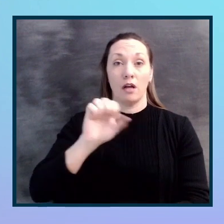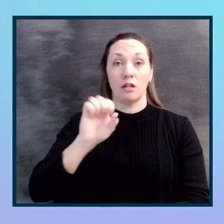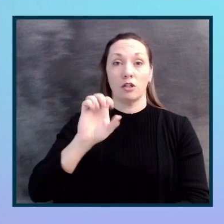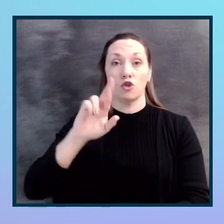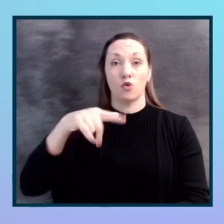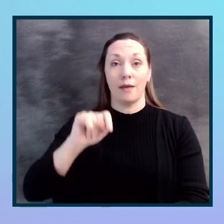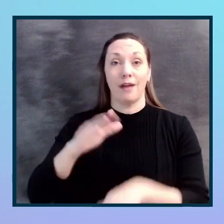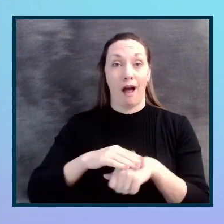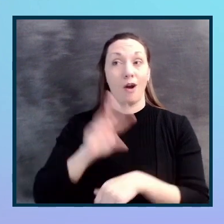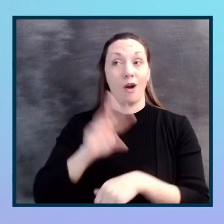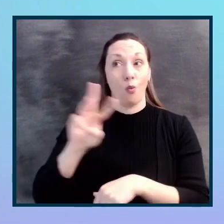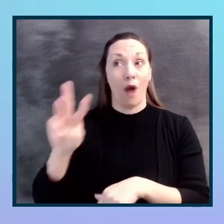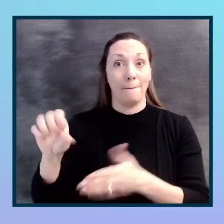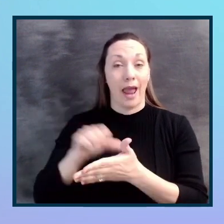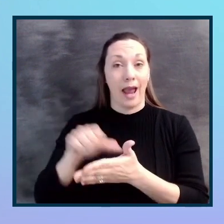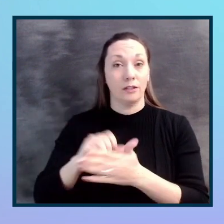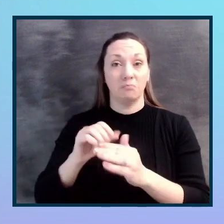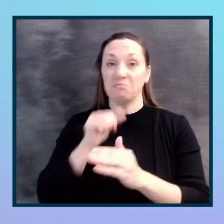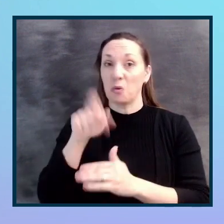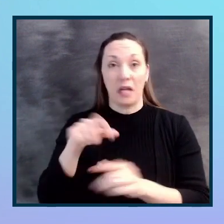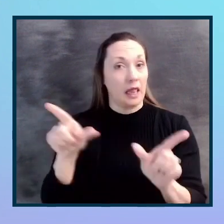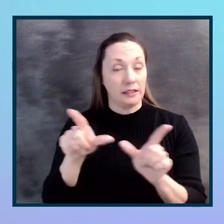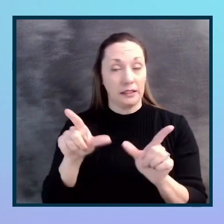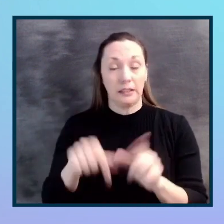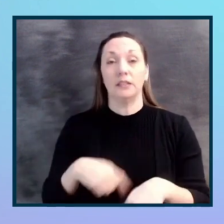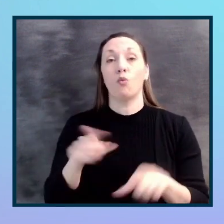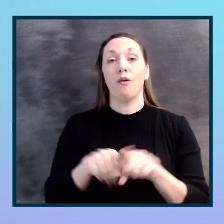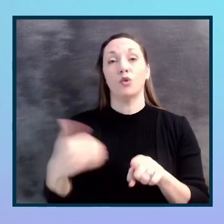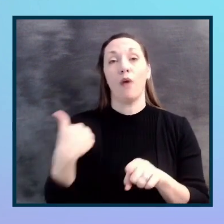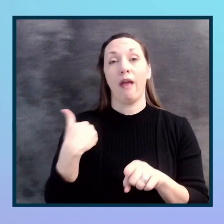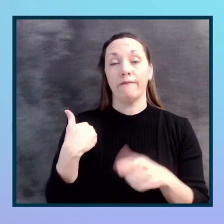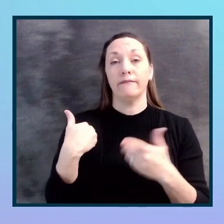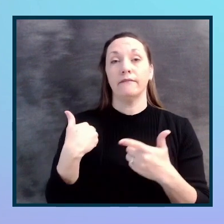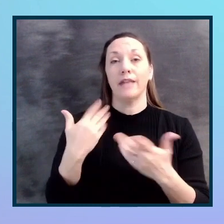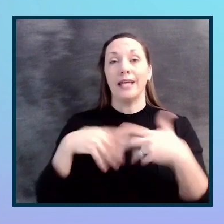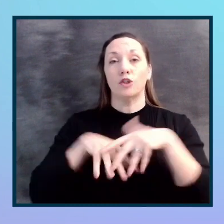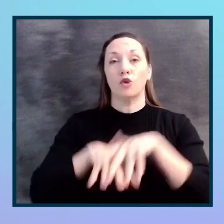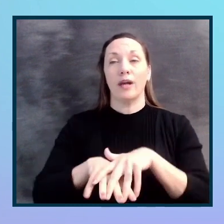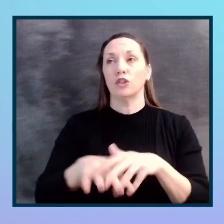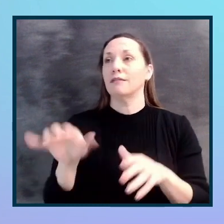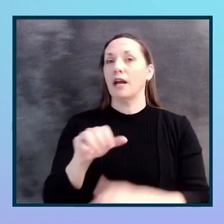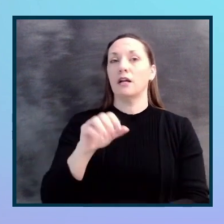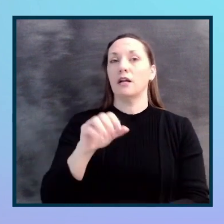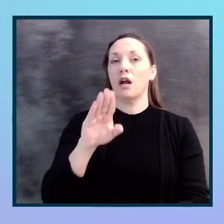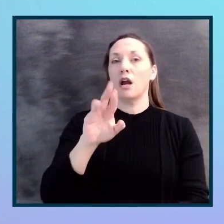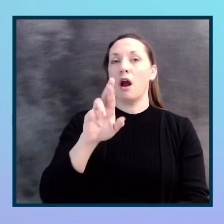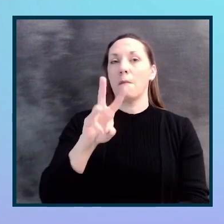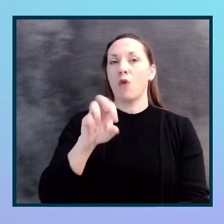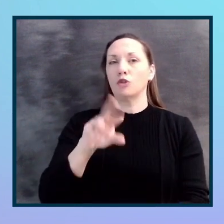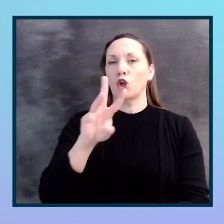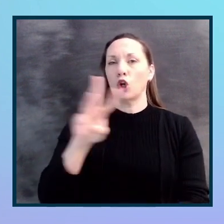page. No license needed. We also have a integration such as the browser extension, which is also